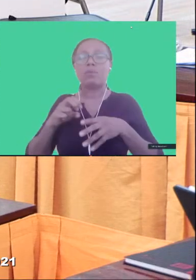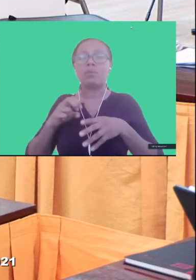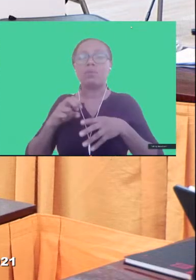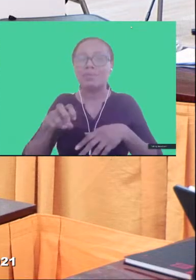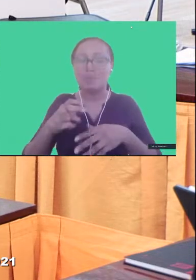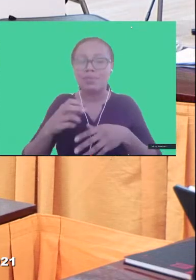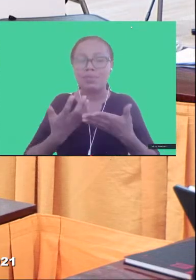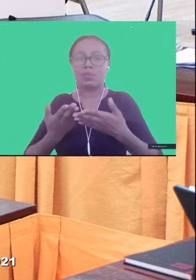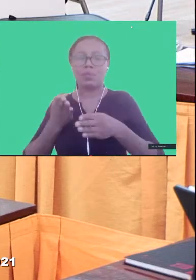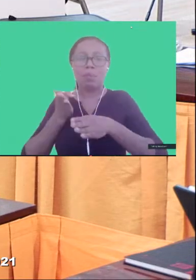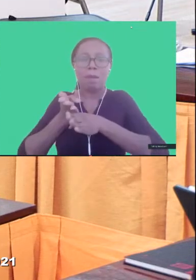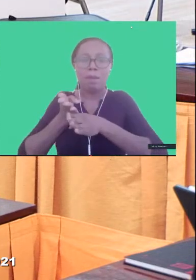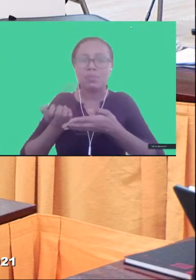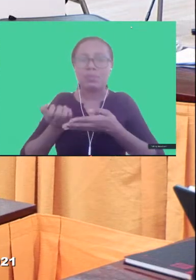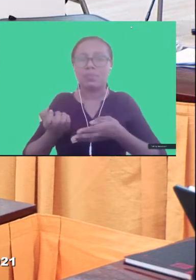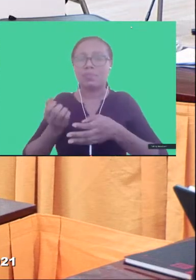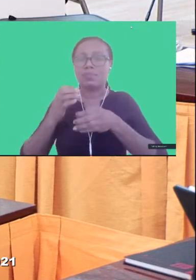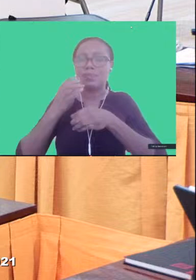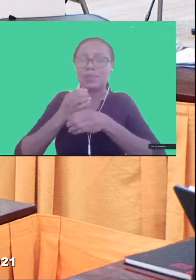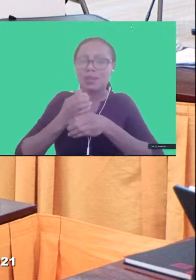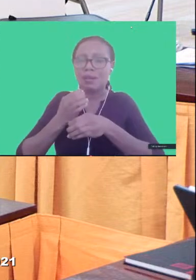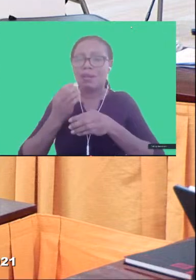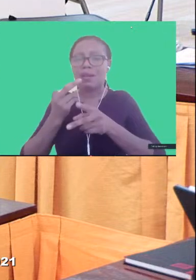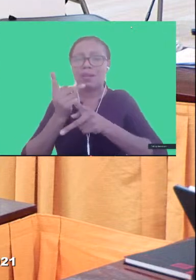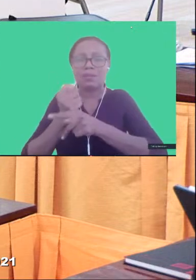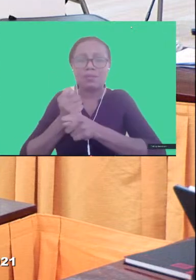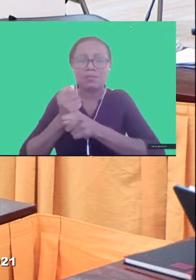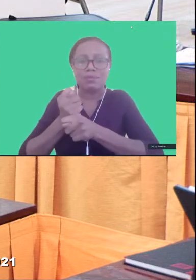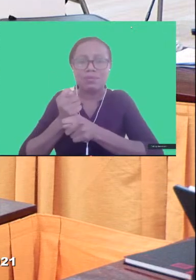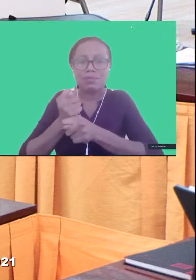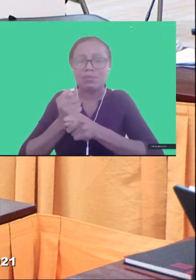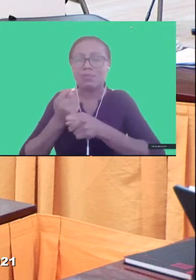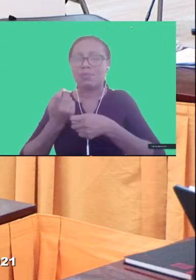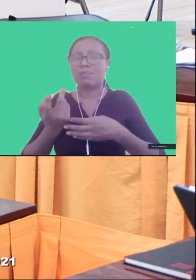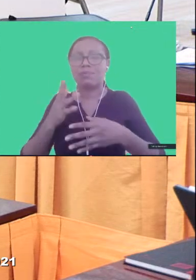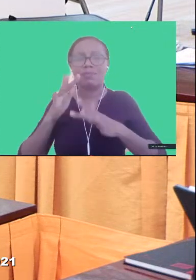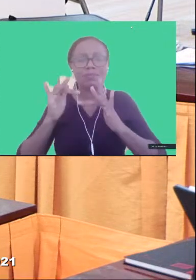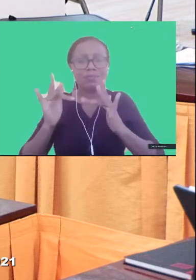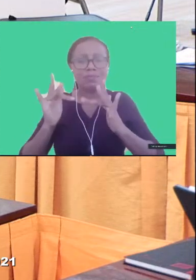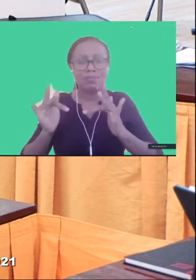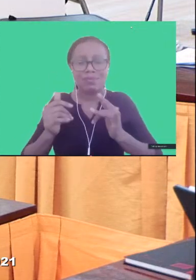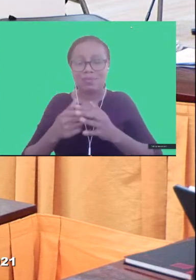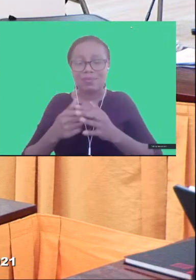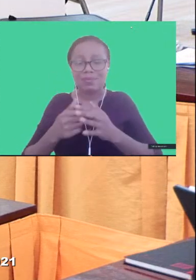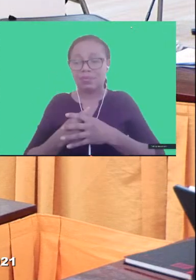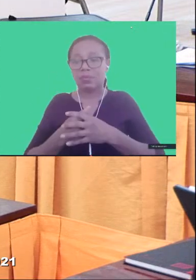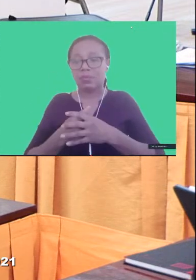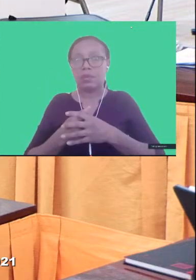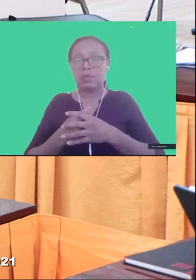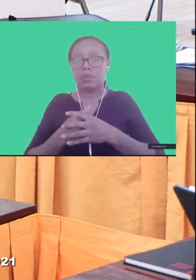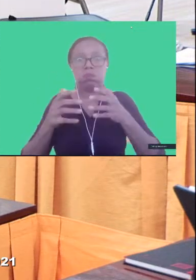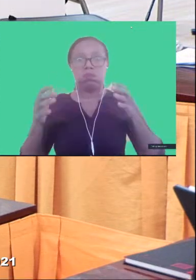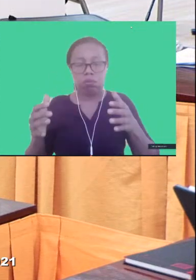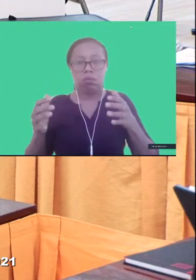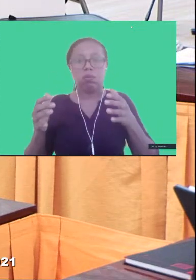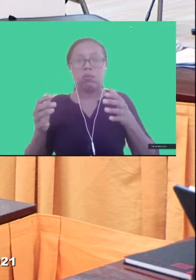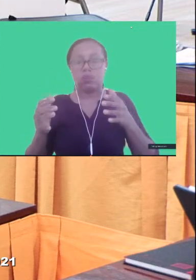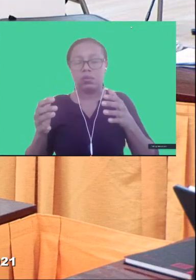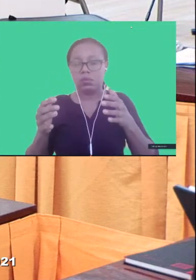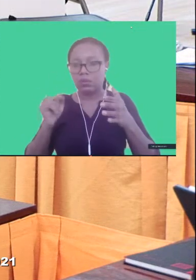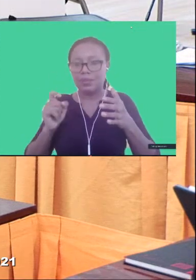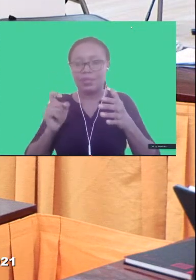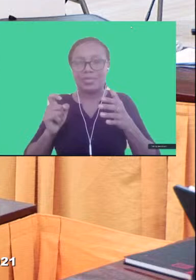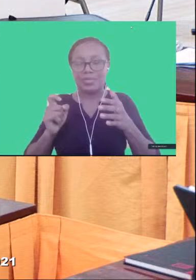in Barbados. So that is a very large subsector that we would also need to convert. And therefore